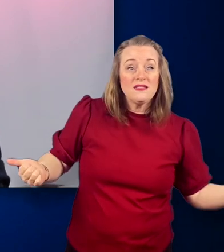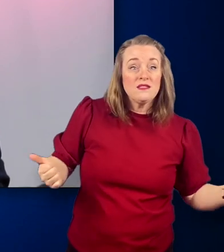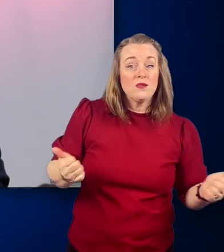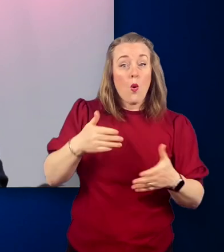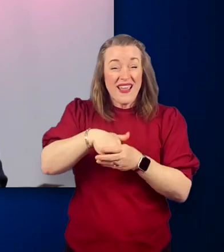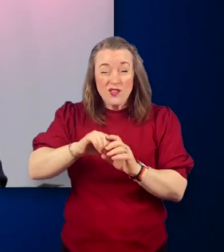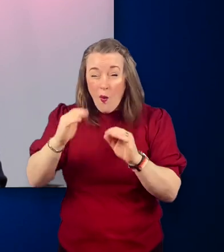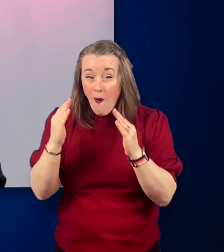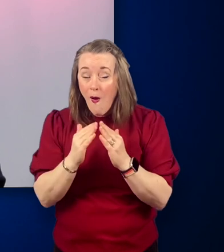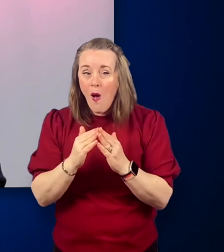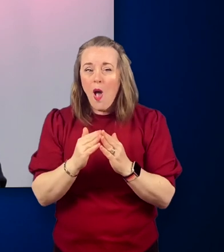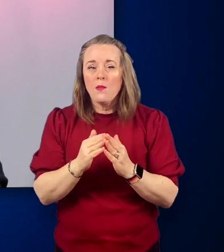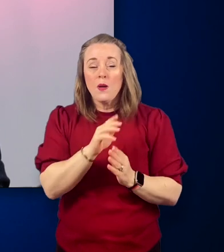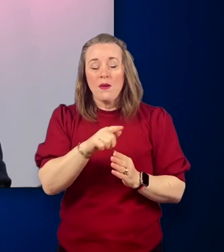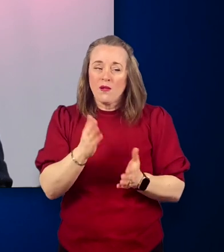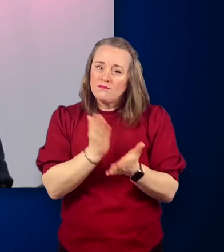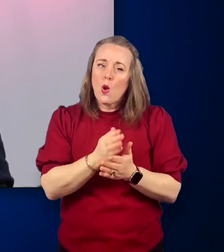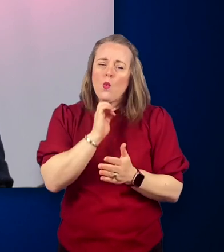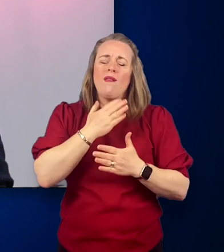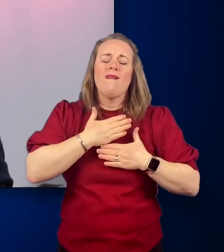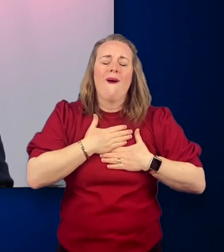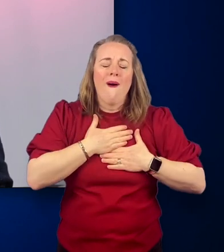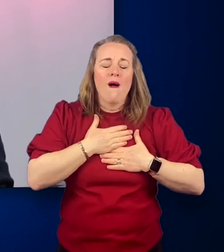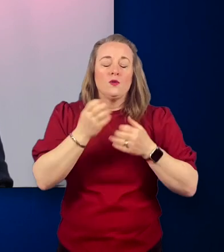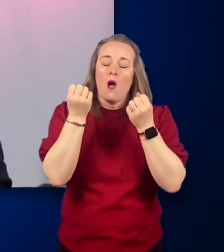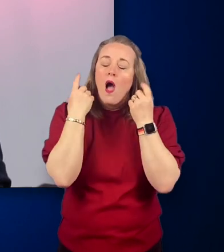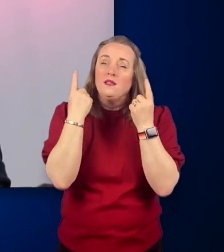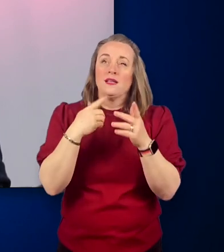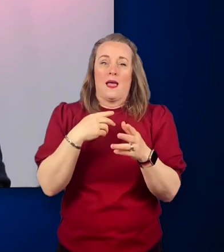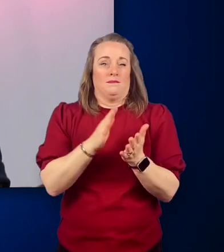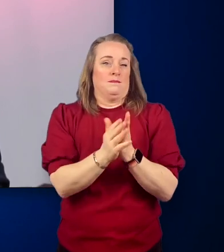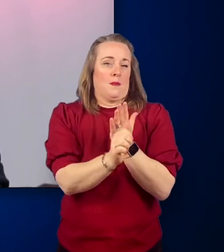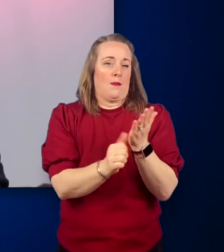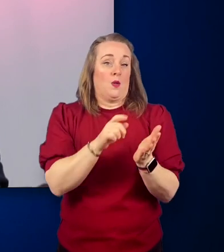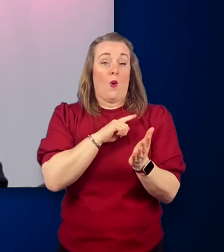because it talks of Jesus and the good news of Jesus.